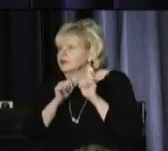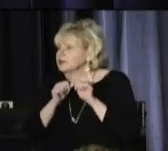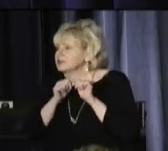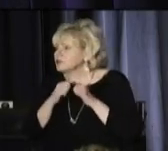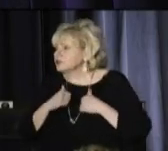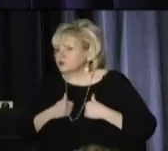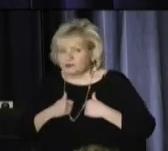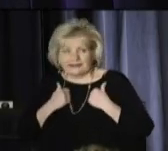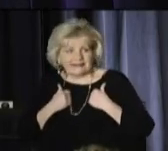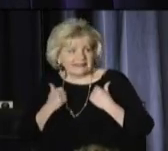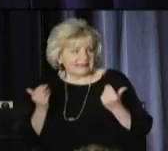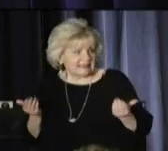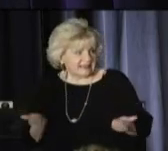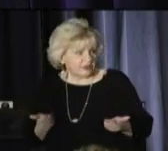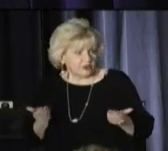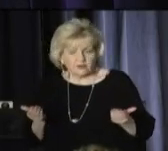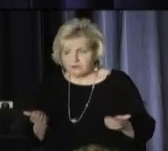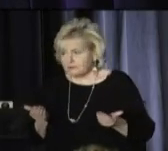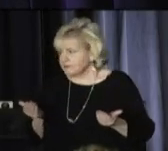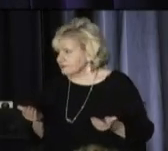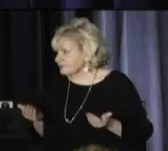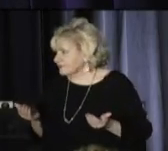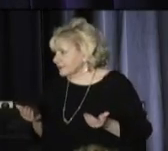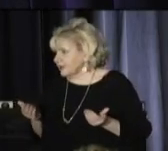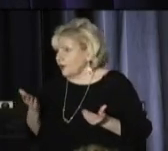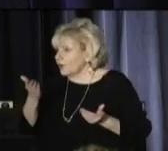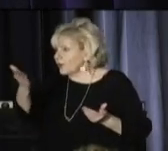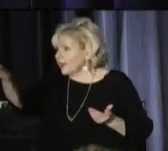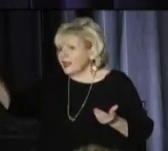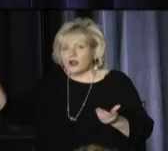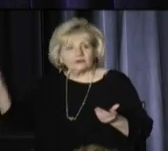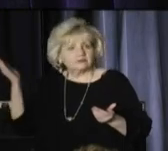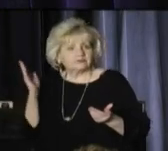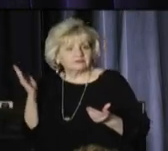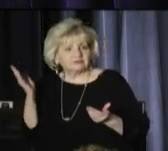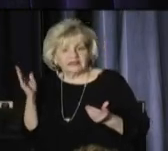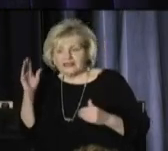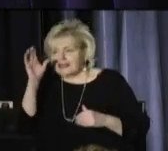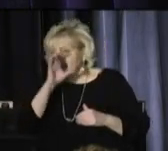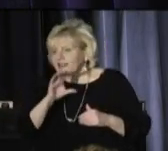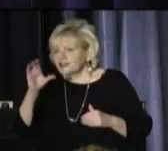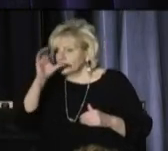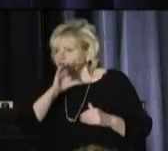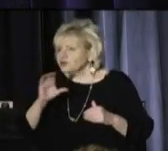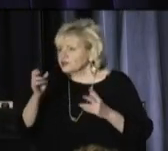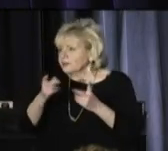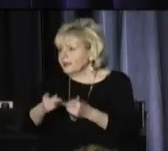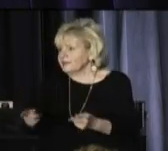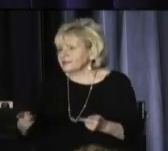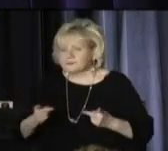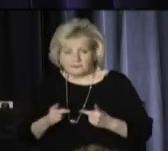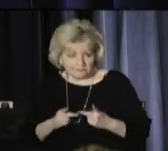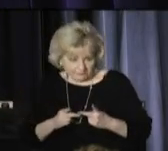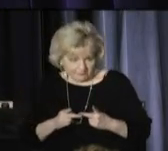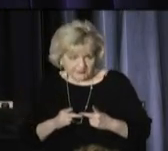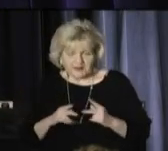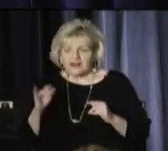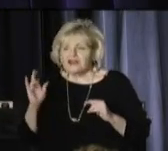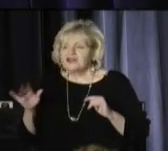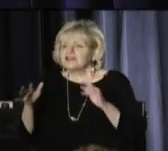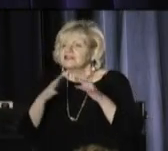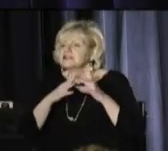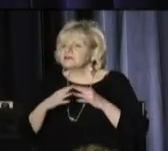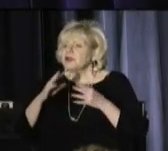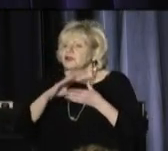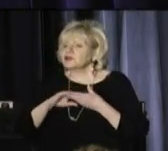exist out here or out there in a searching place. This American story